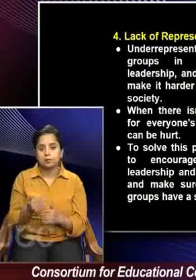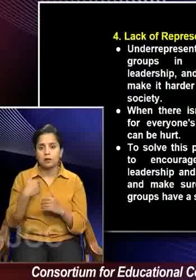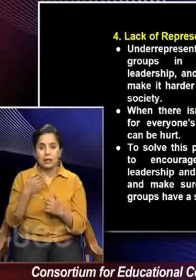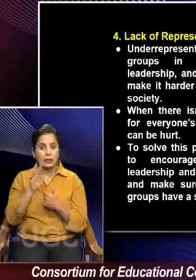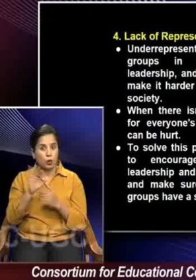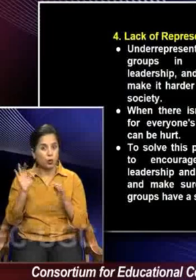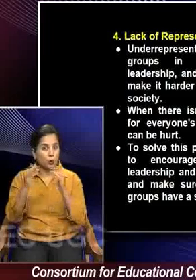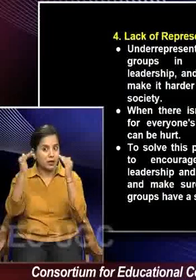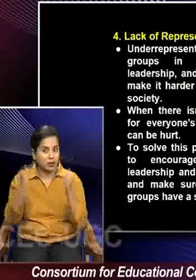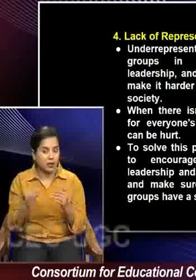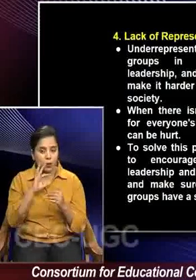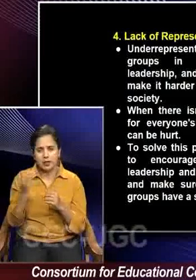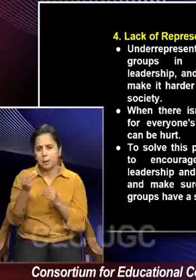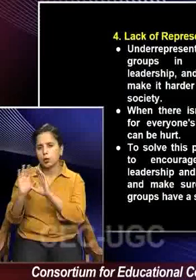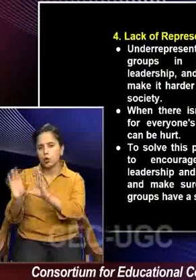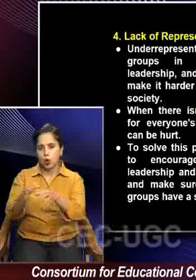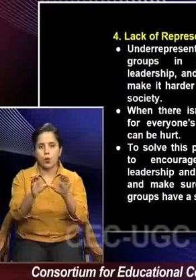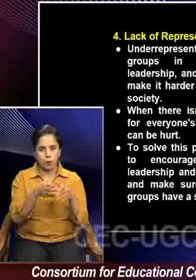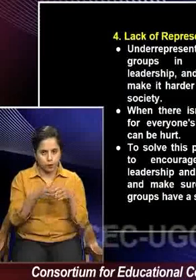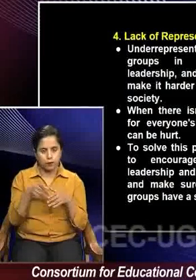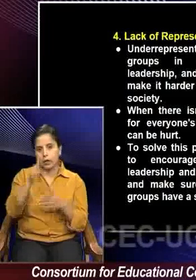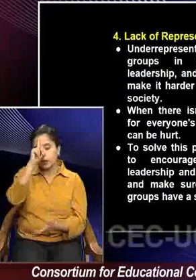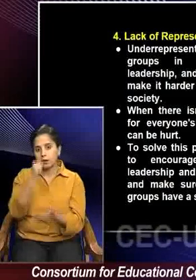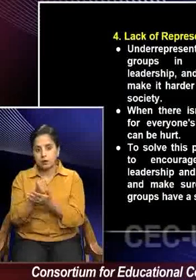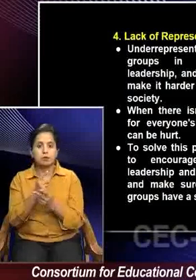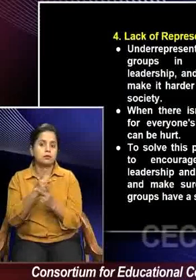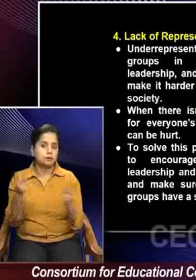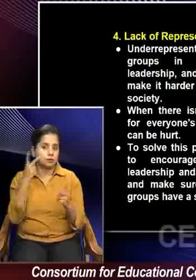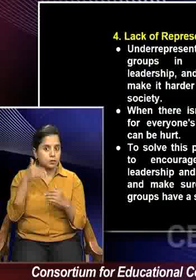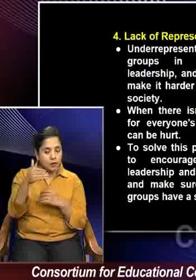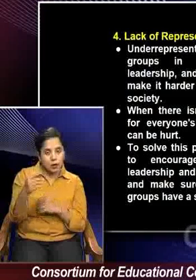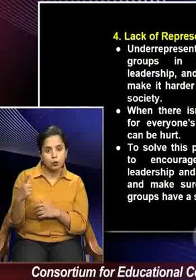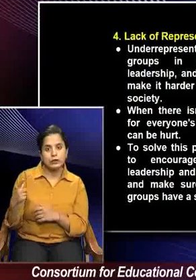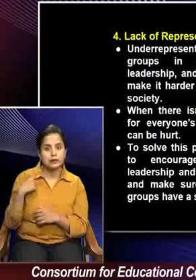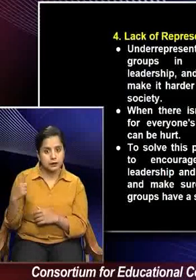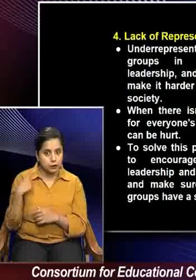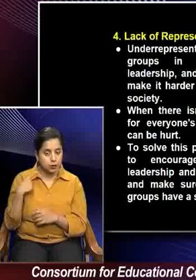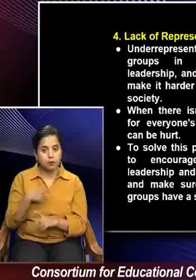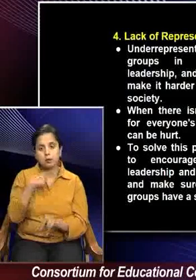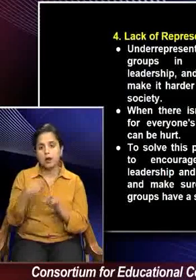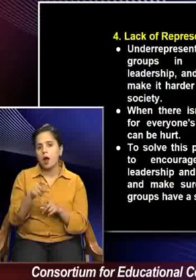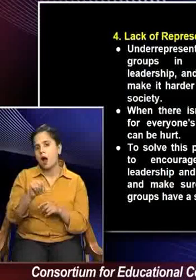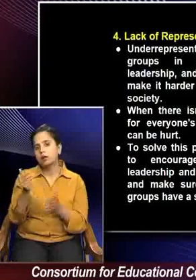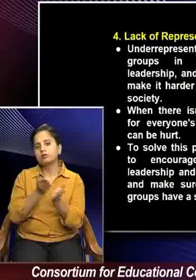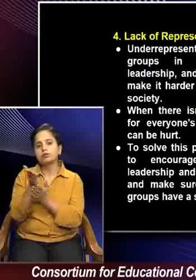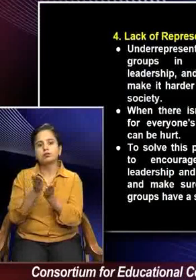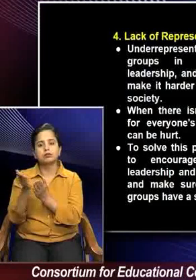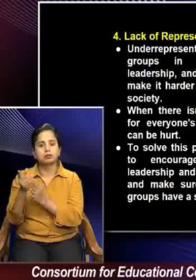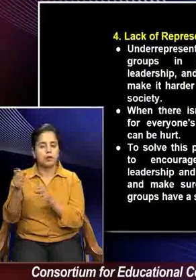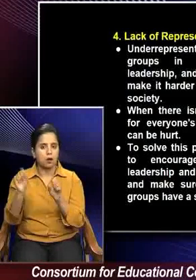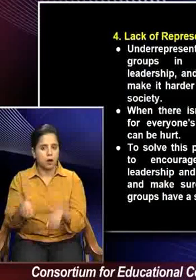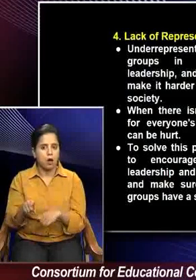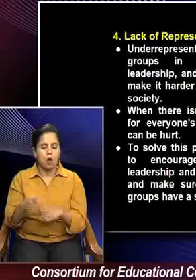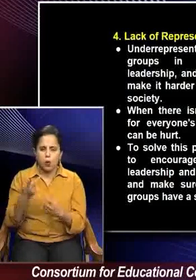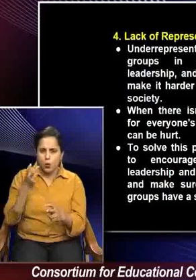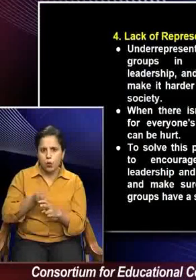Underrepresentation of certain groups in decision making, leadership, and other fields can make it